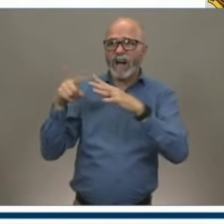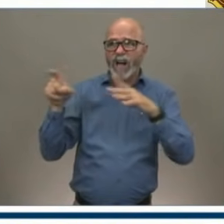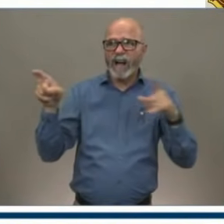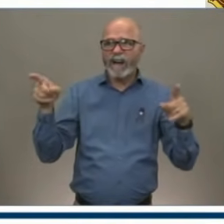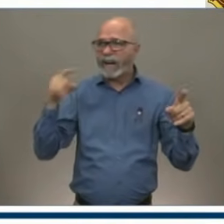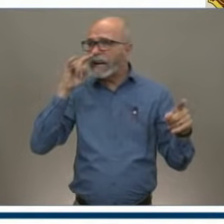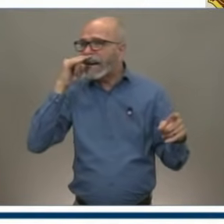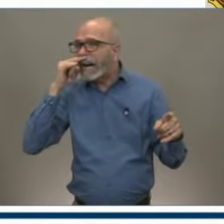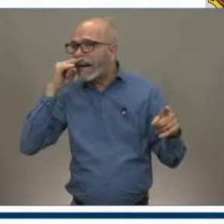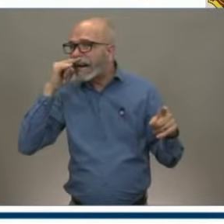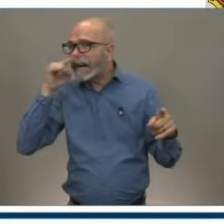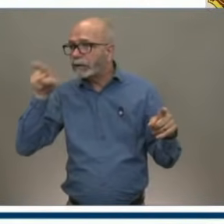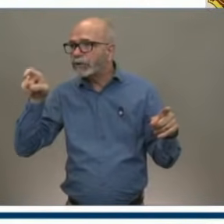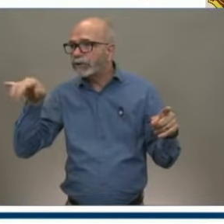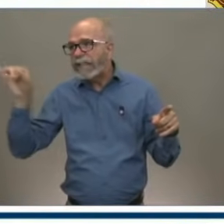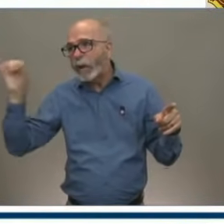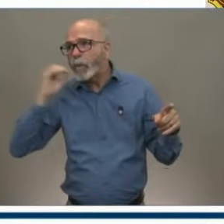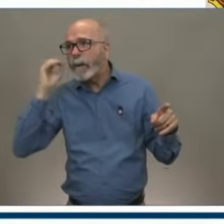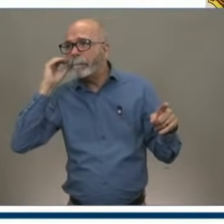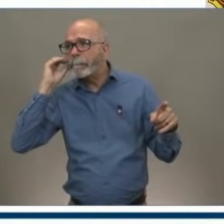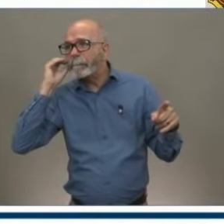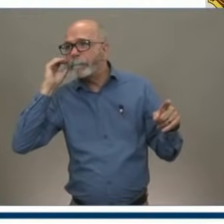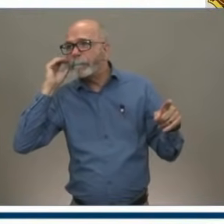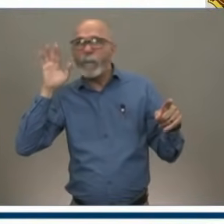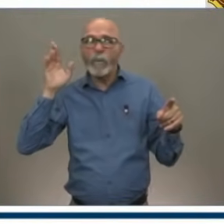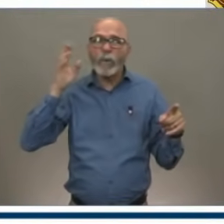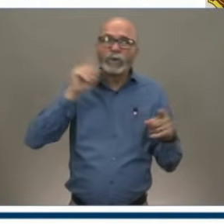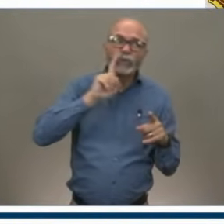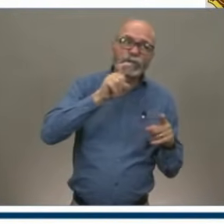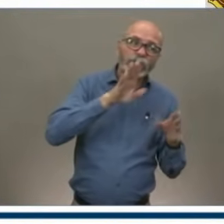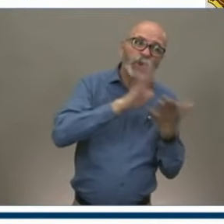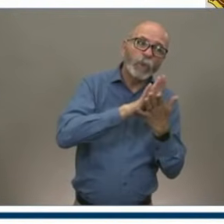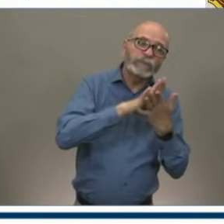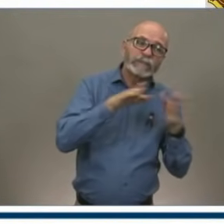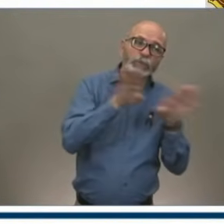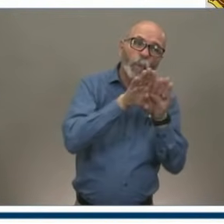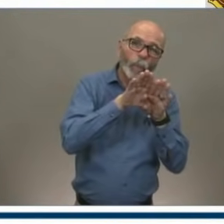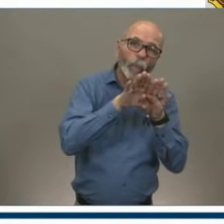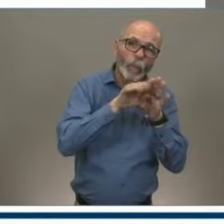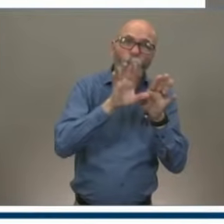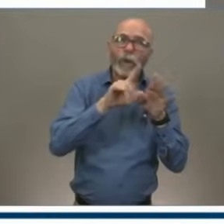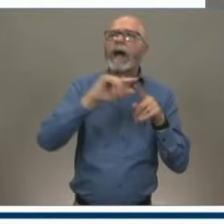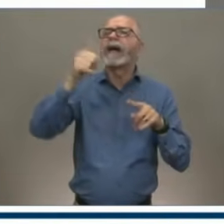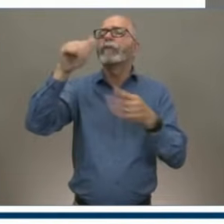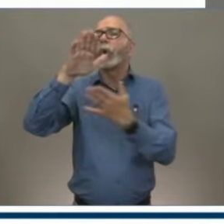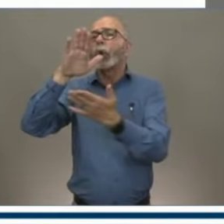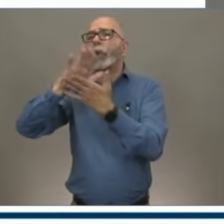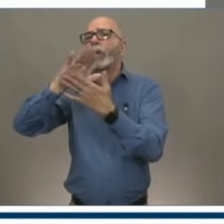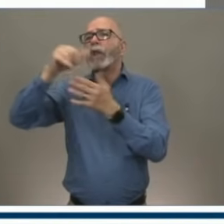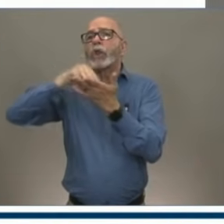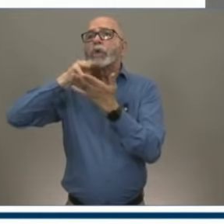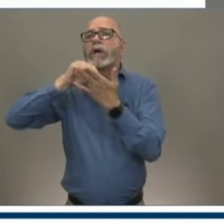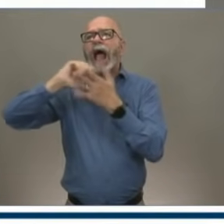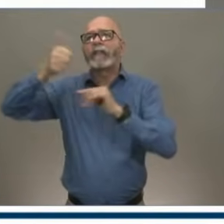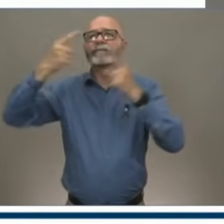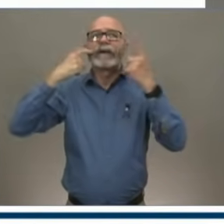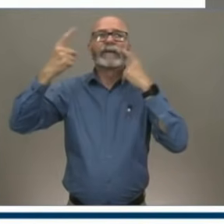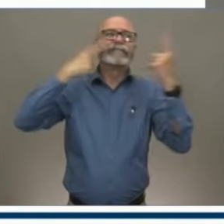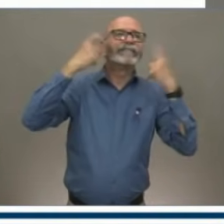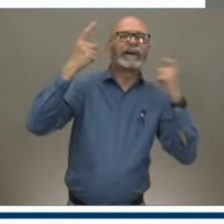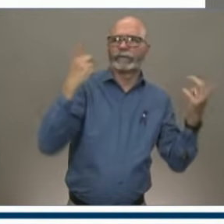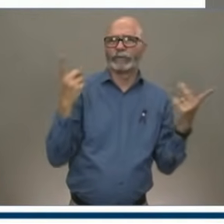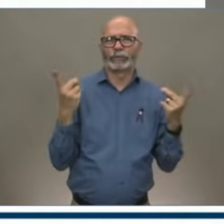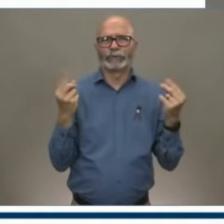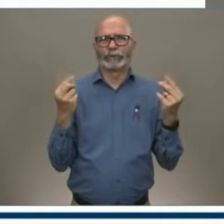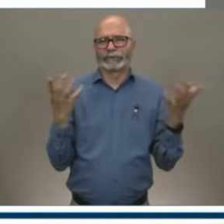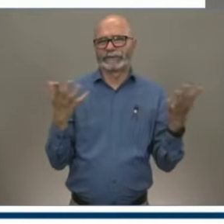school closes or perhaps switches to a hybrid learning model? So we continue. We've worked since